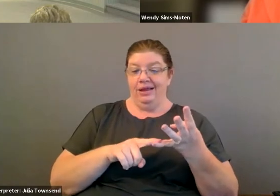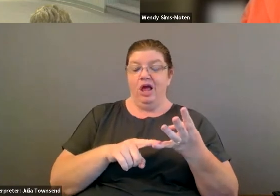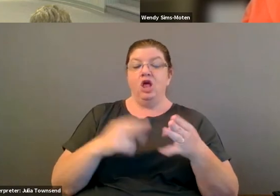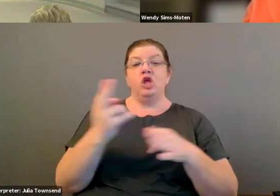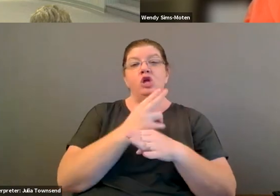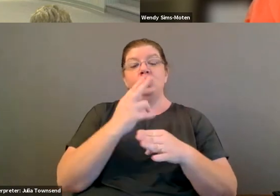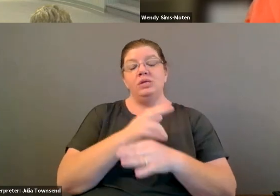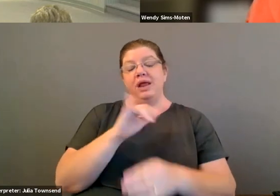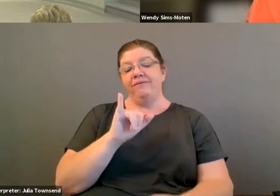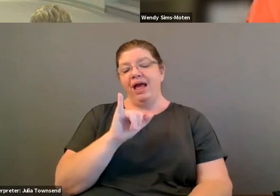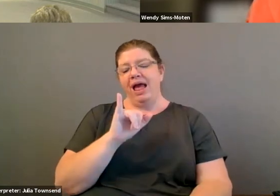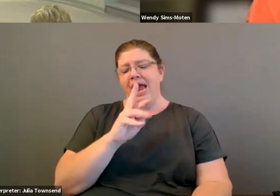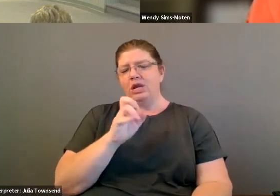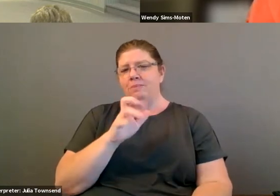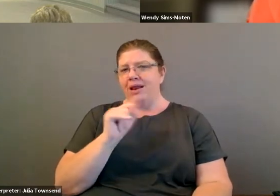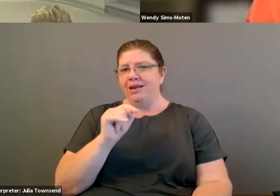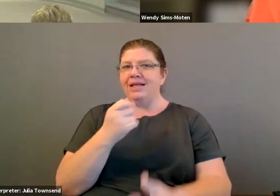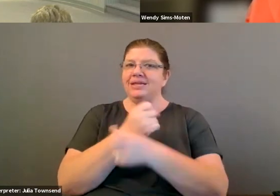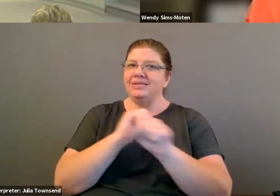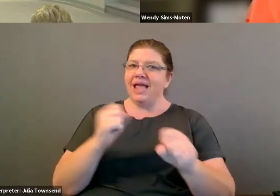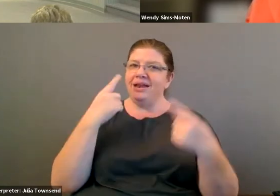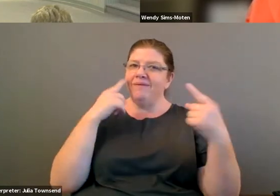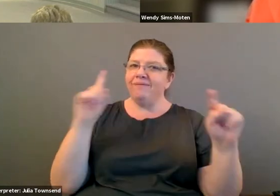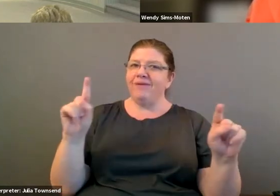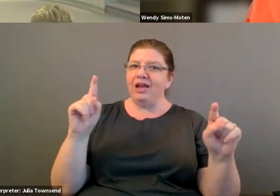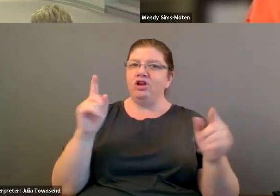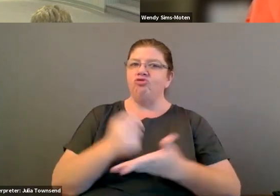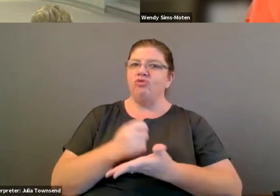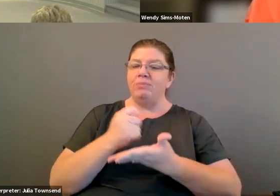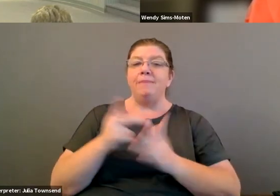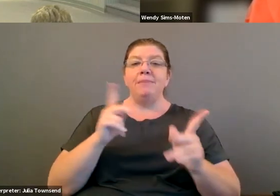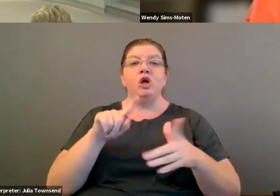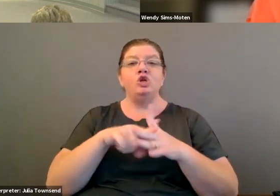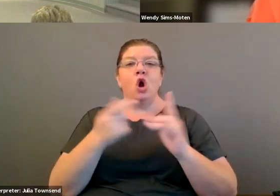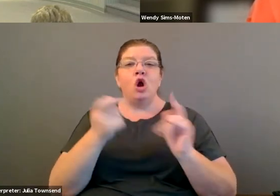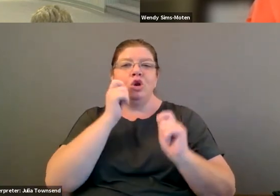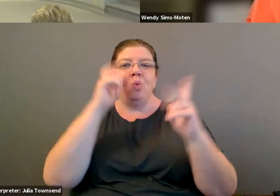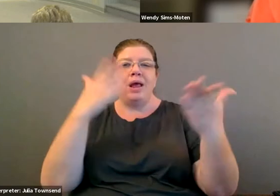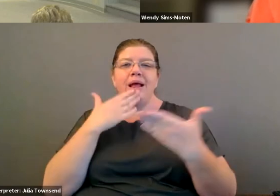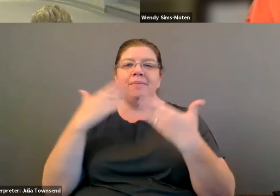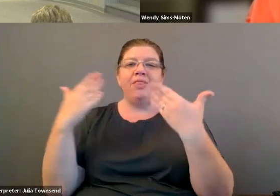treatment, people are waking up. Thank you. Thank you.